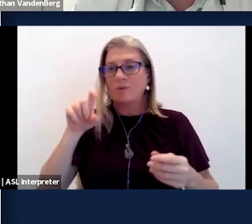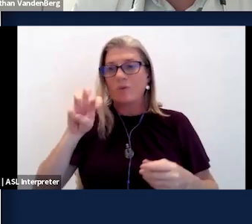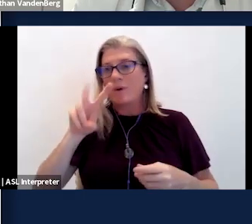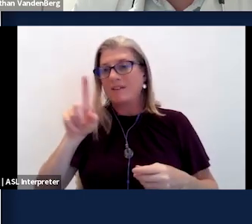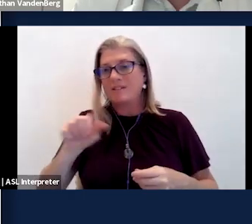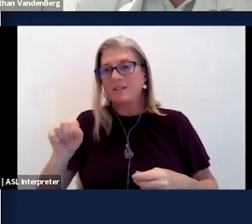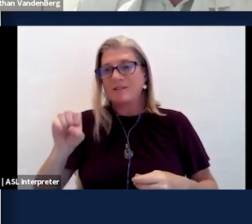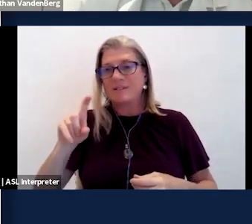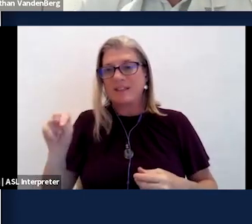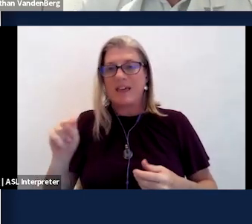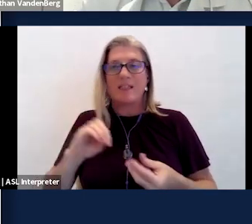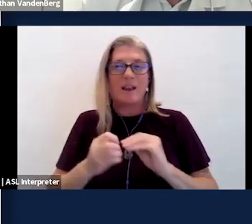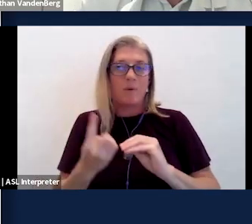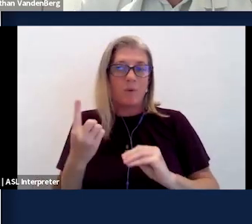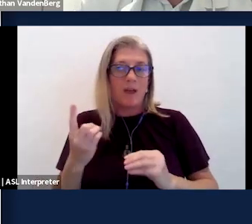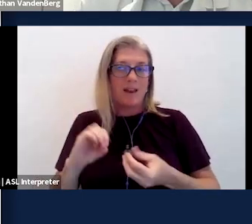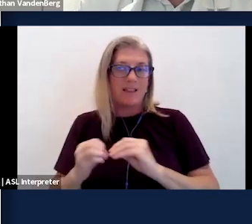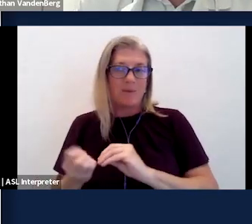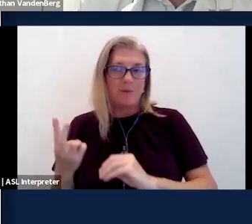the #2 business,